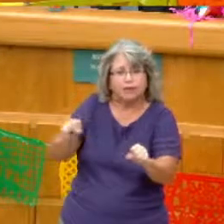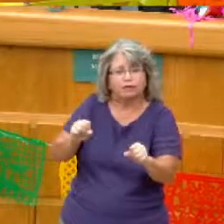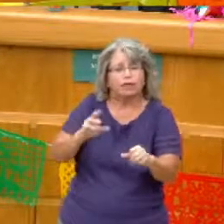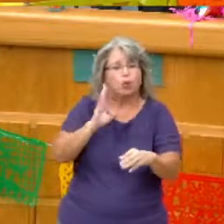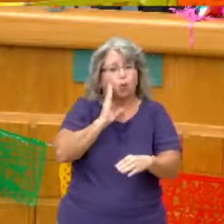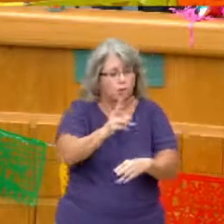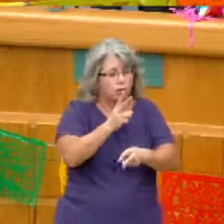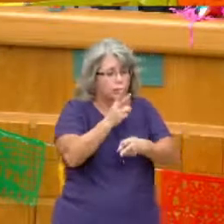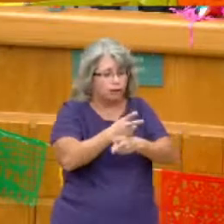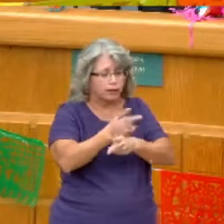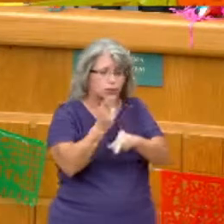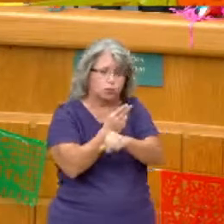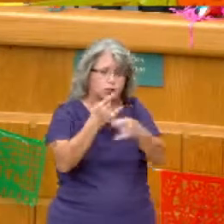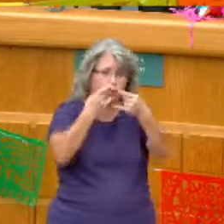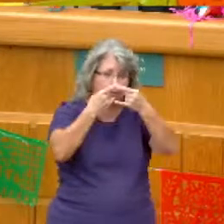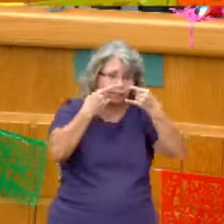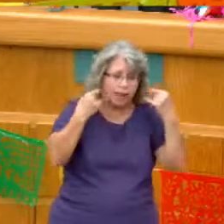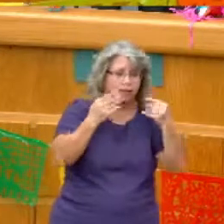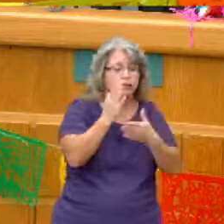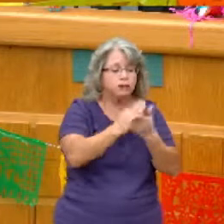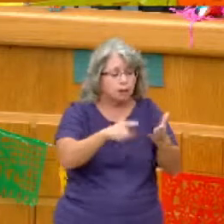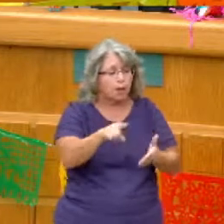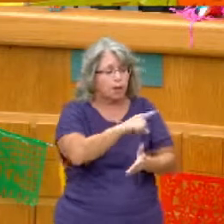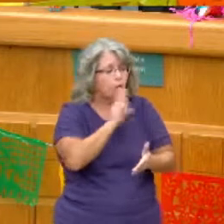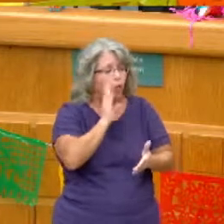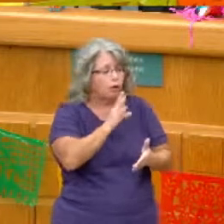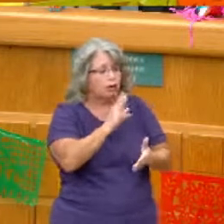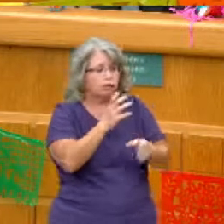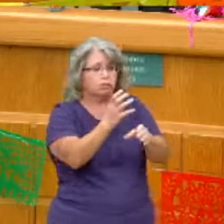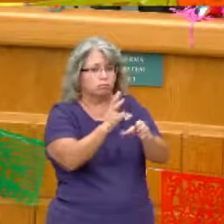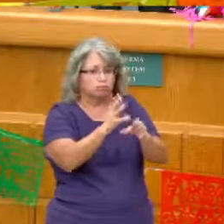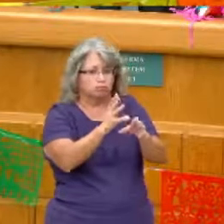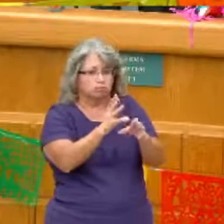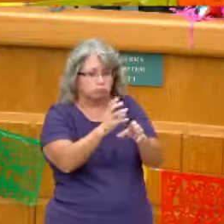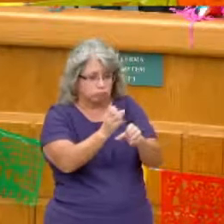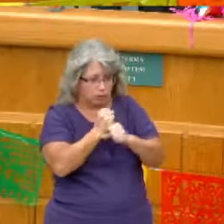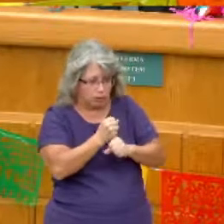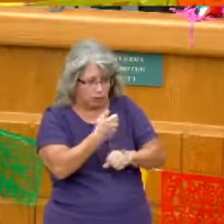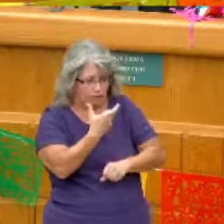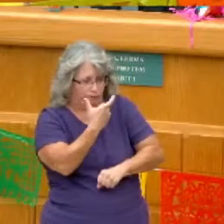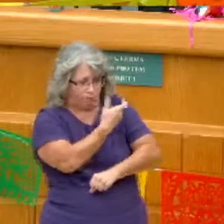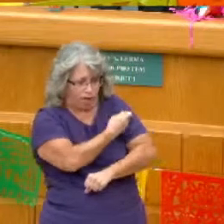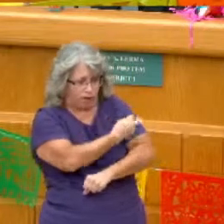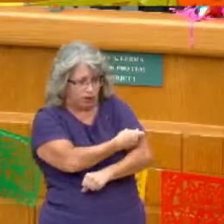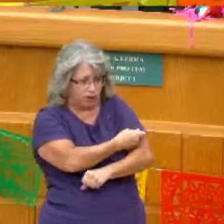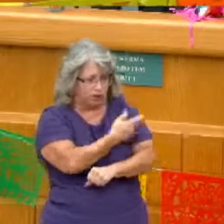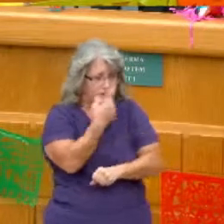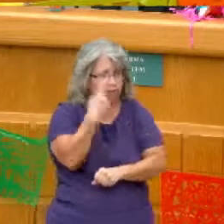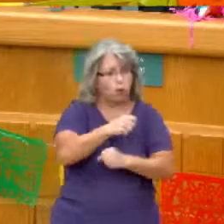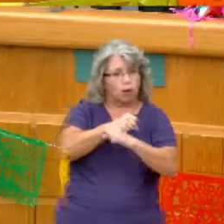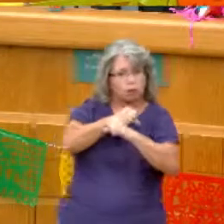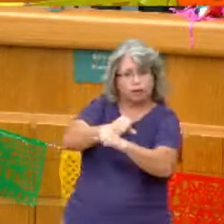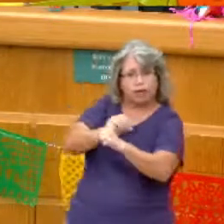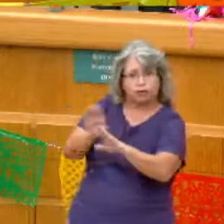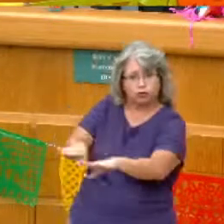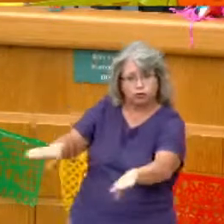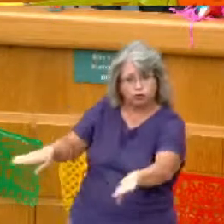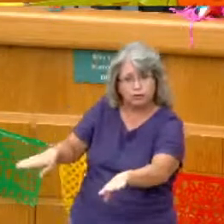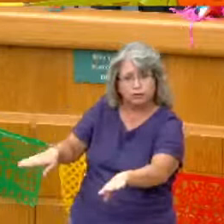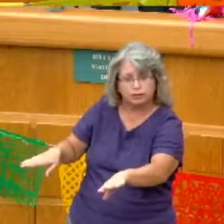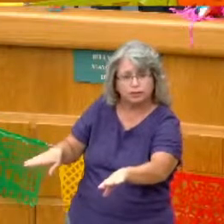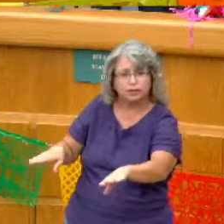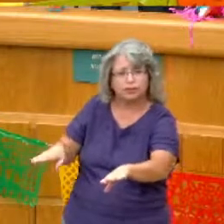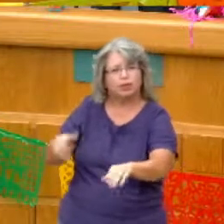choose to get vaccinated to protect them. Please remember who we are. We are good people.